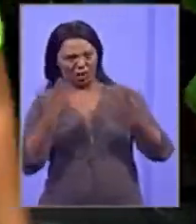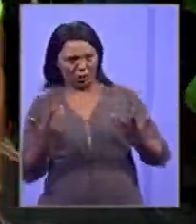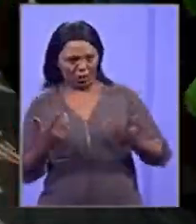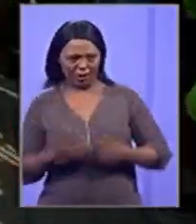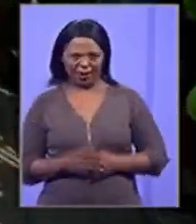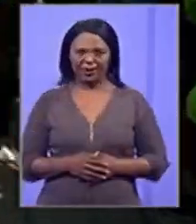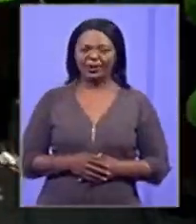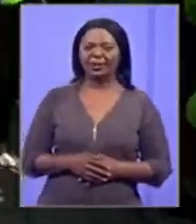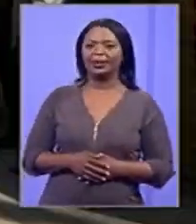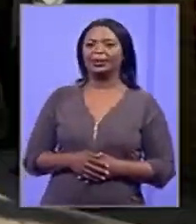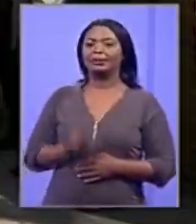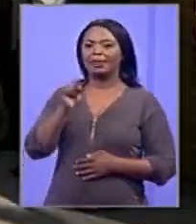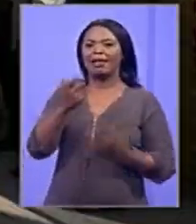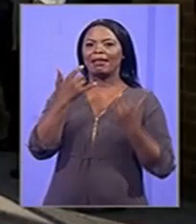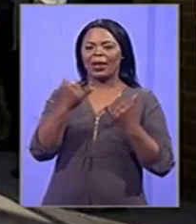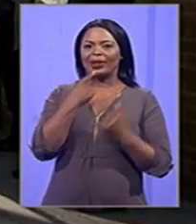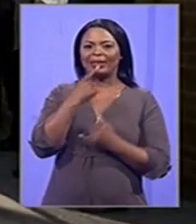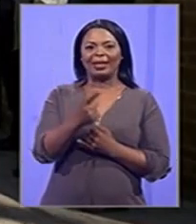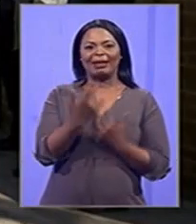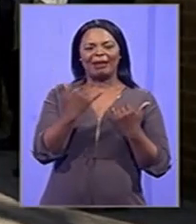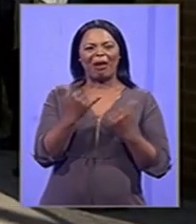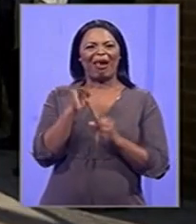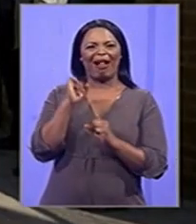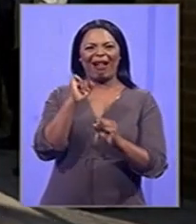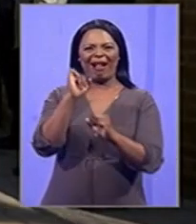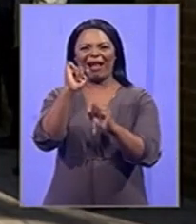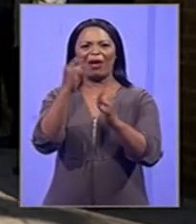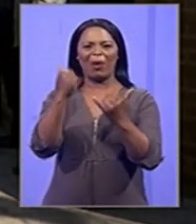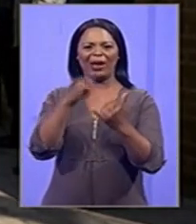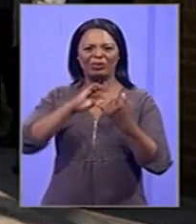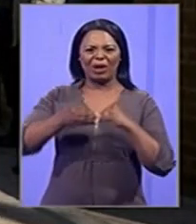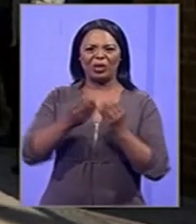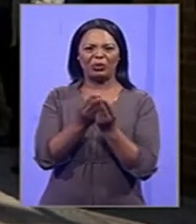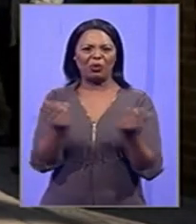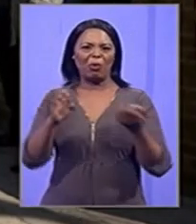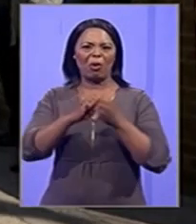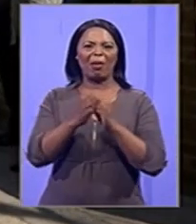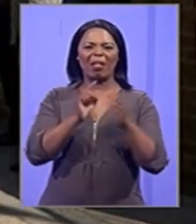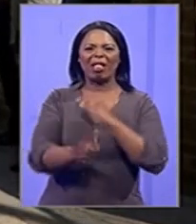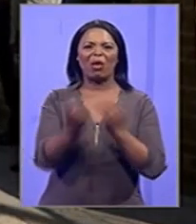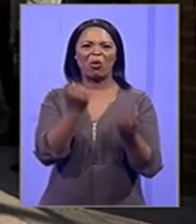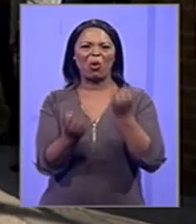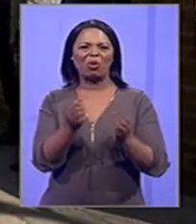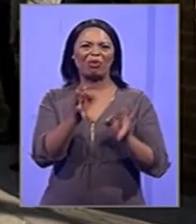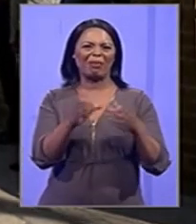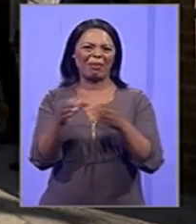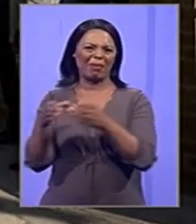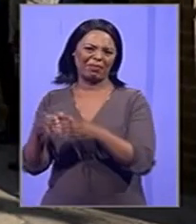bobedi go ya go ba setšo sa mehla le mehla mo morago ba rarolago mathata a bona dikgorontsheko.